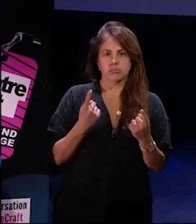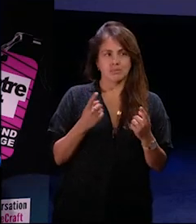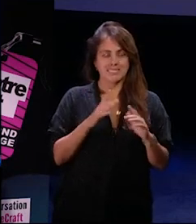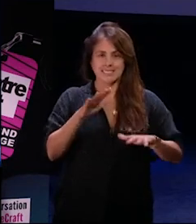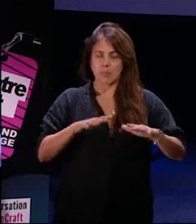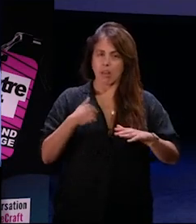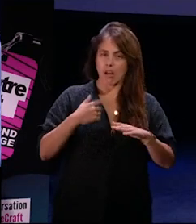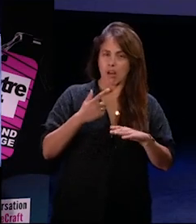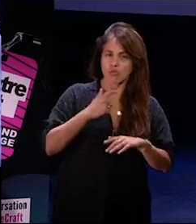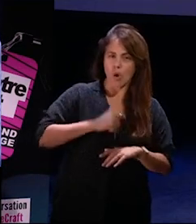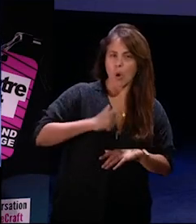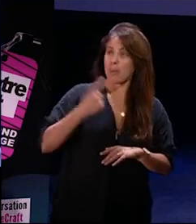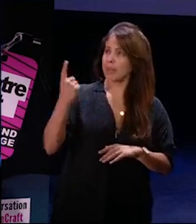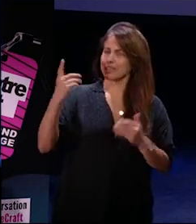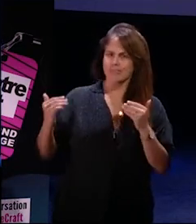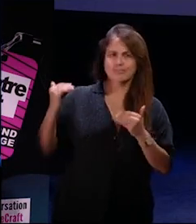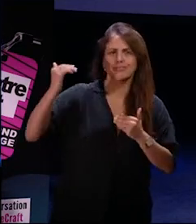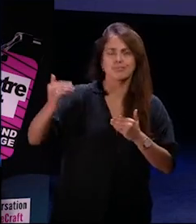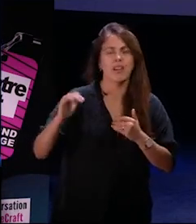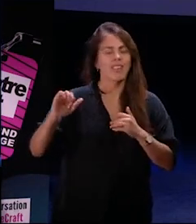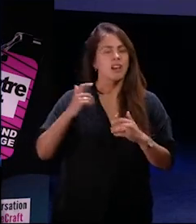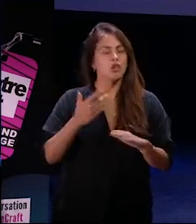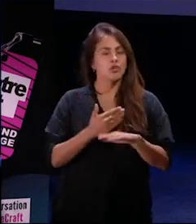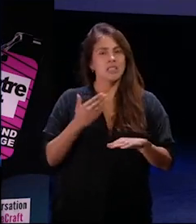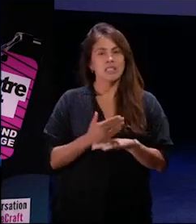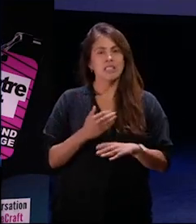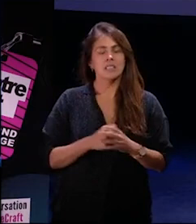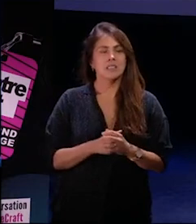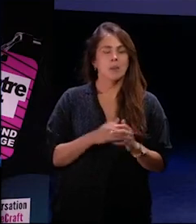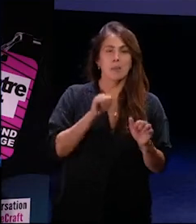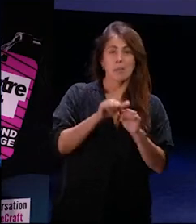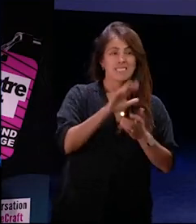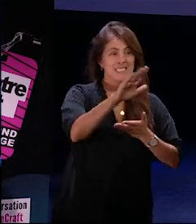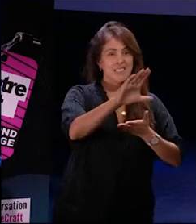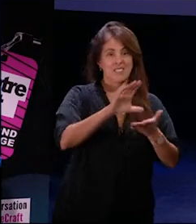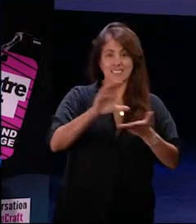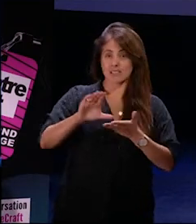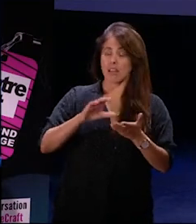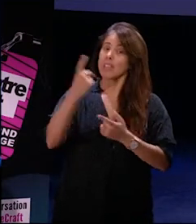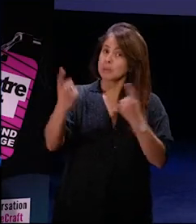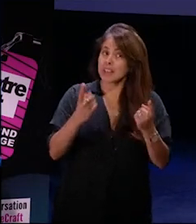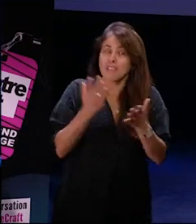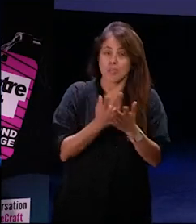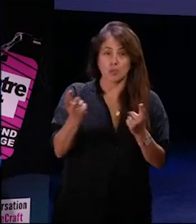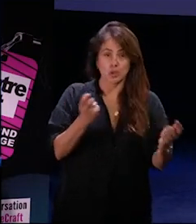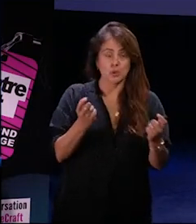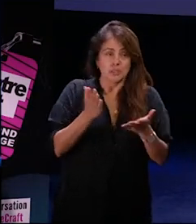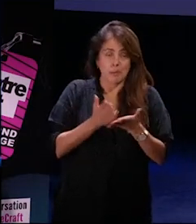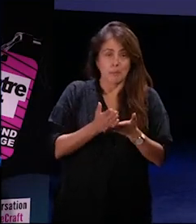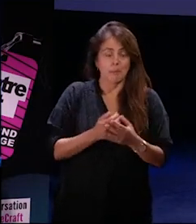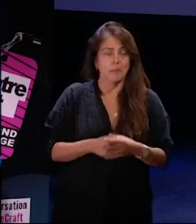do but are further ahead in their career. A lot of the best investors are also producers.